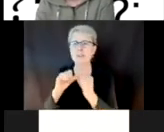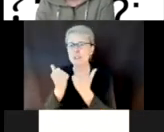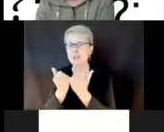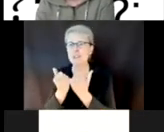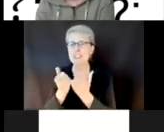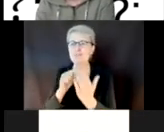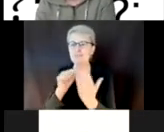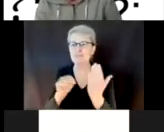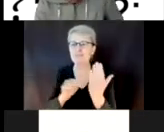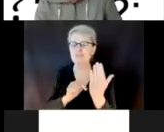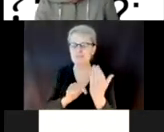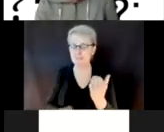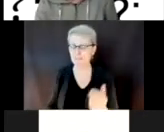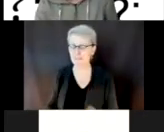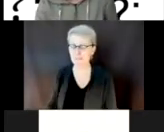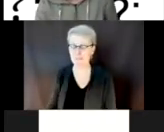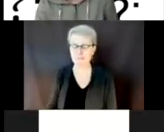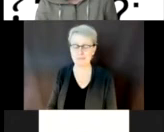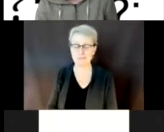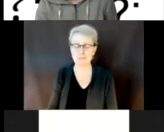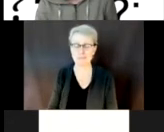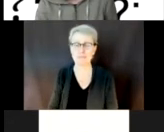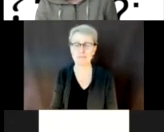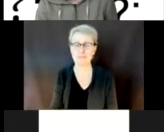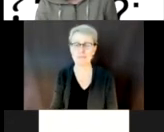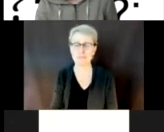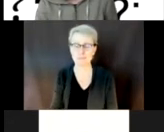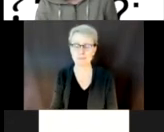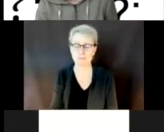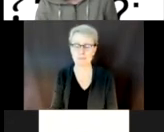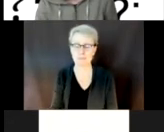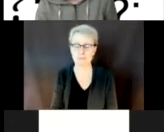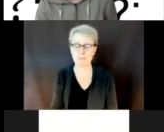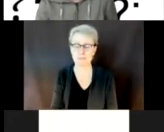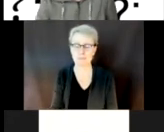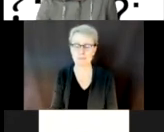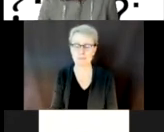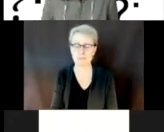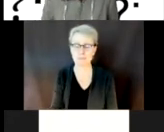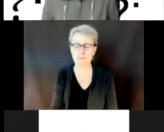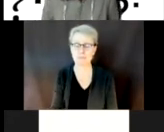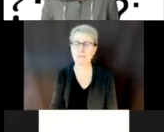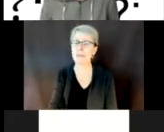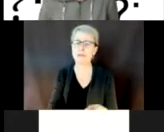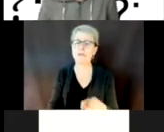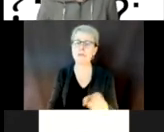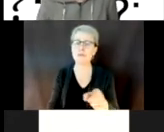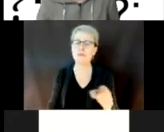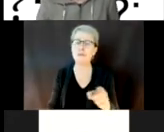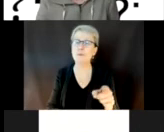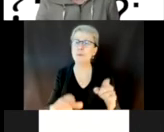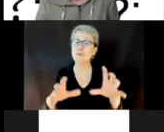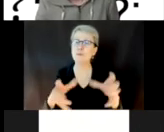of people with who are super eager to help and learn at a range of budgets. So I think